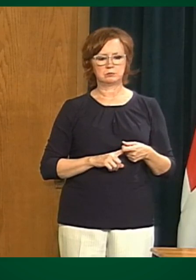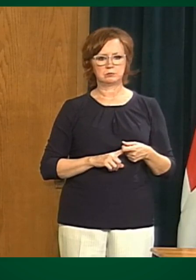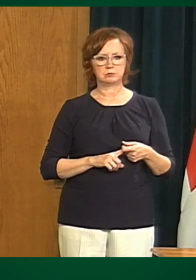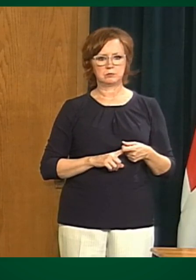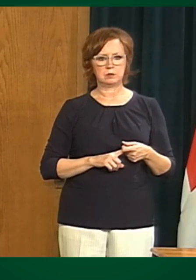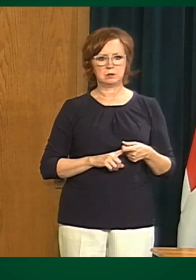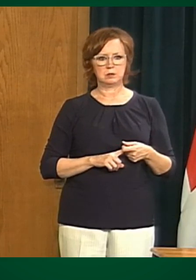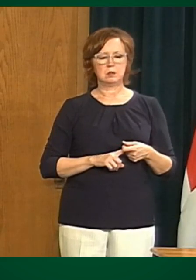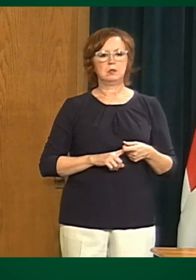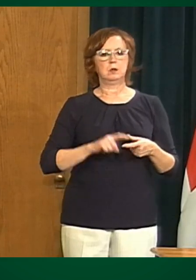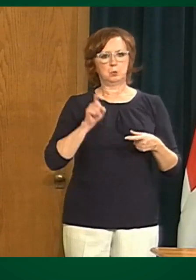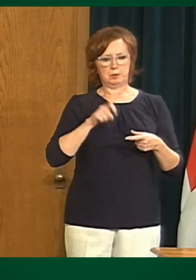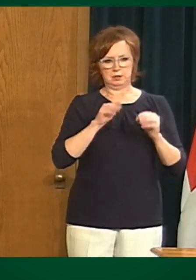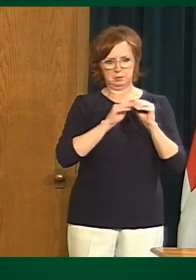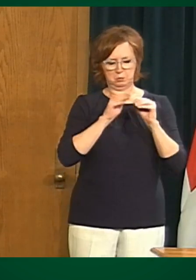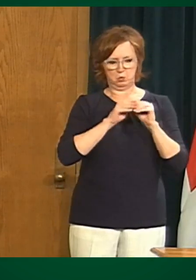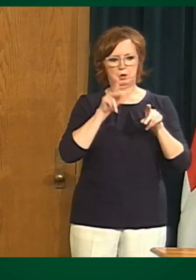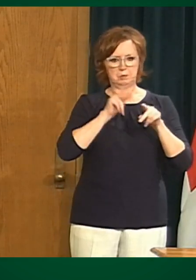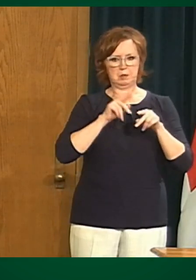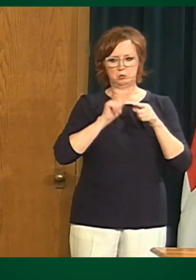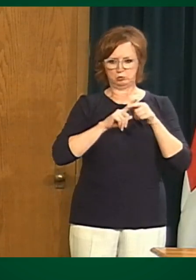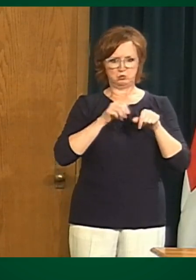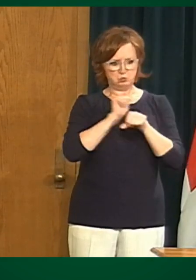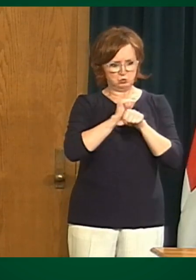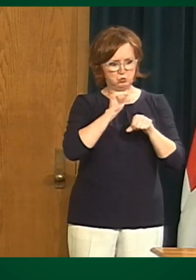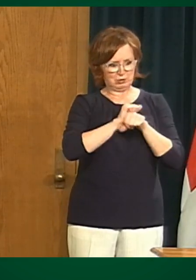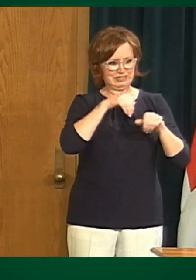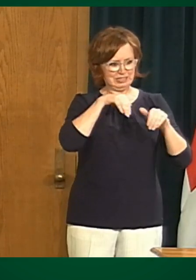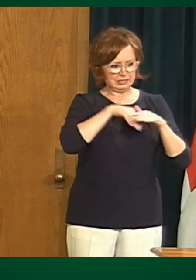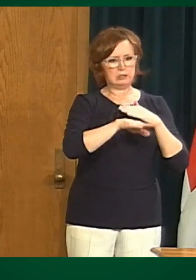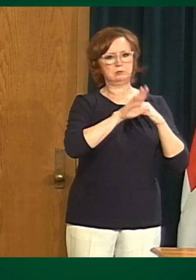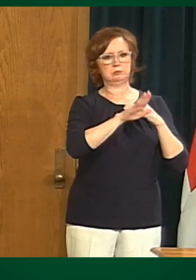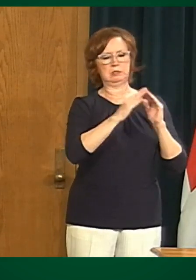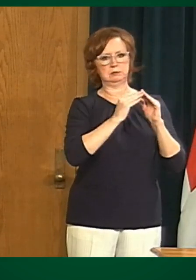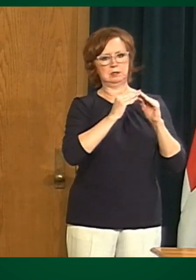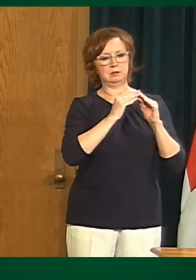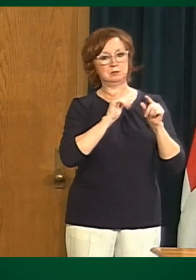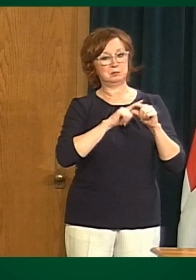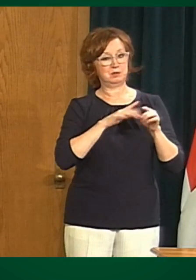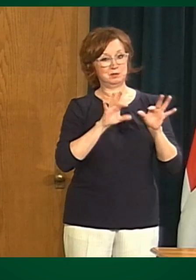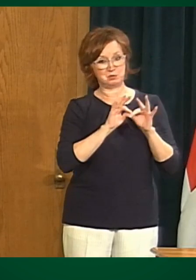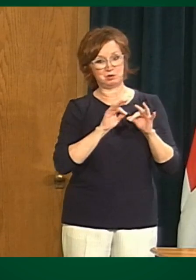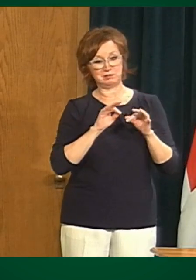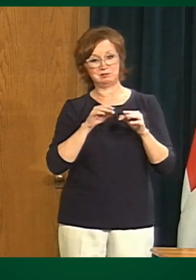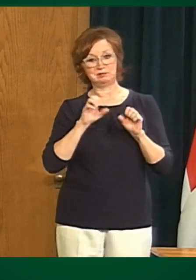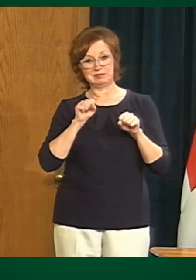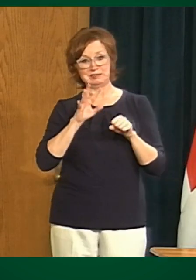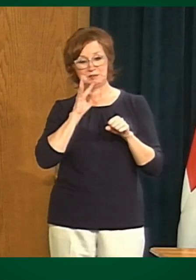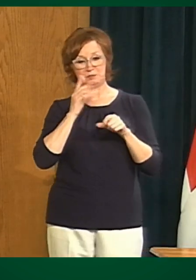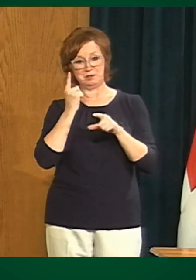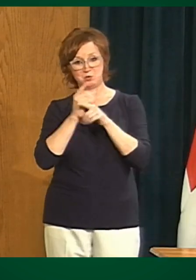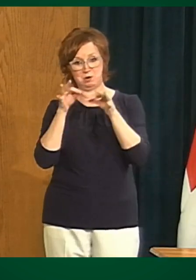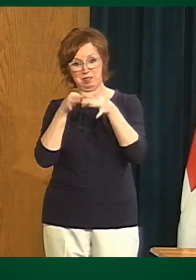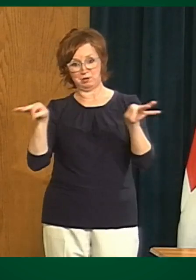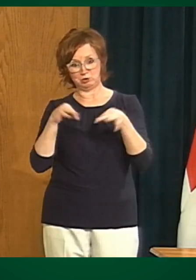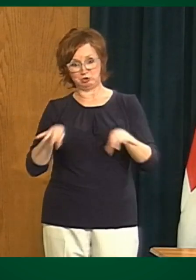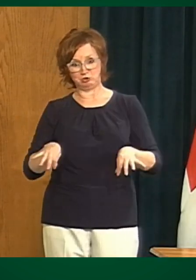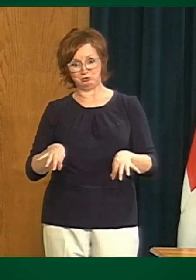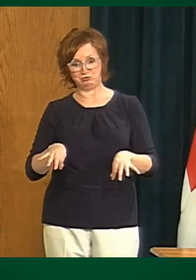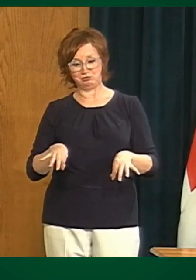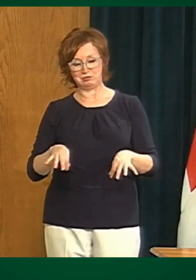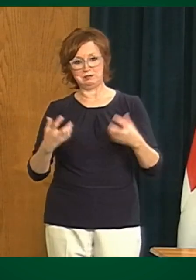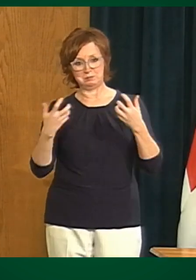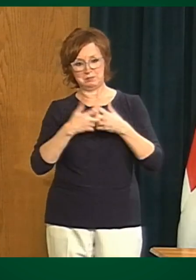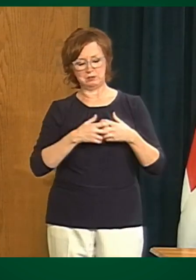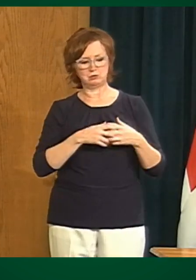Loche, people who have the language, also the Dene language. So we are really having a very good plan for now,